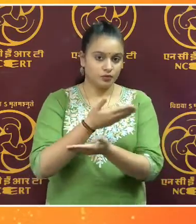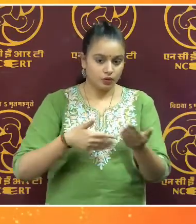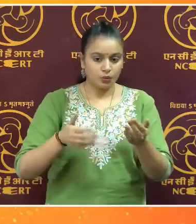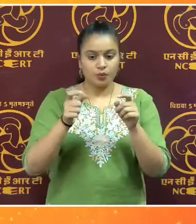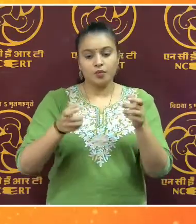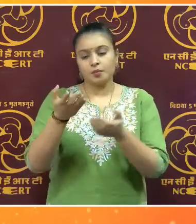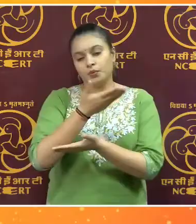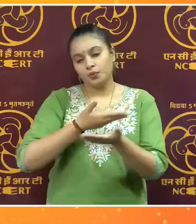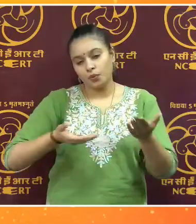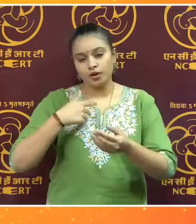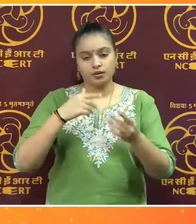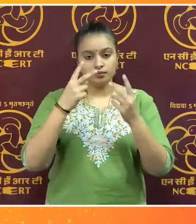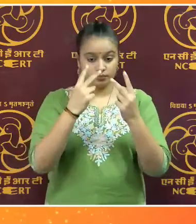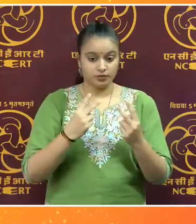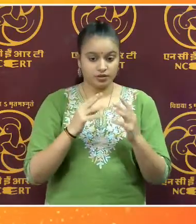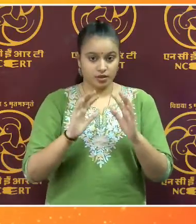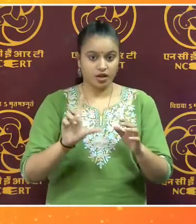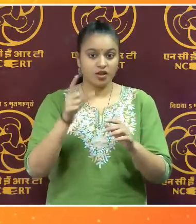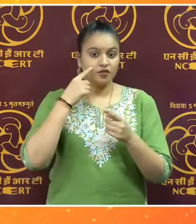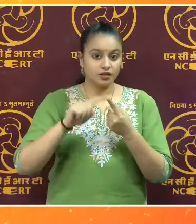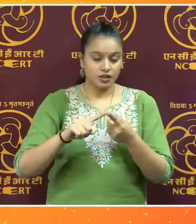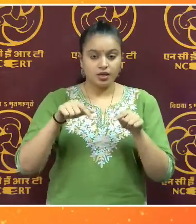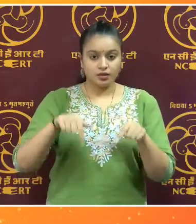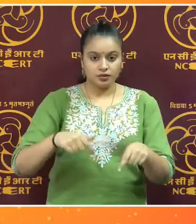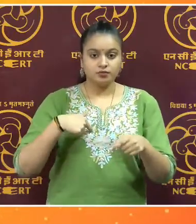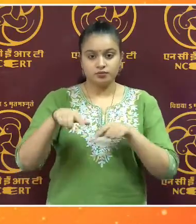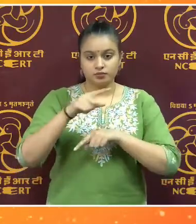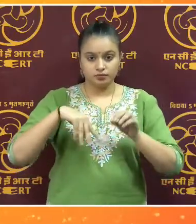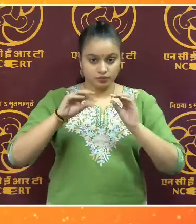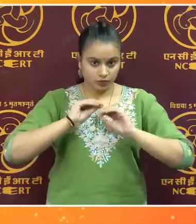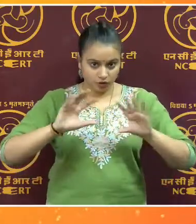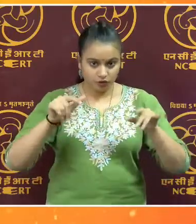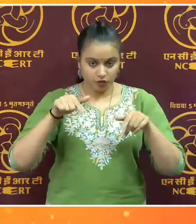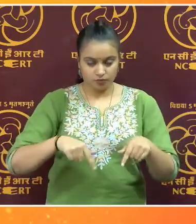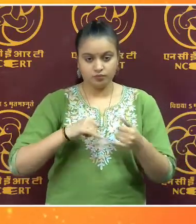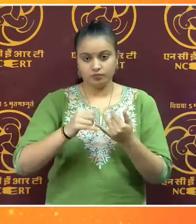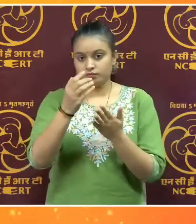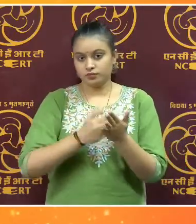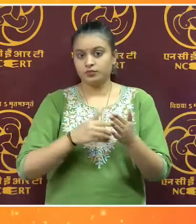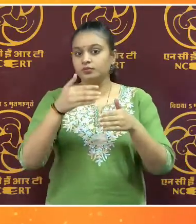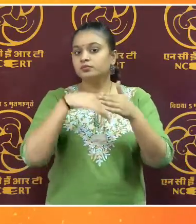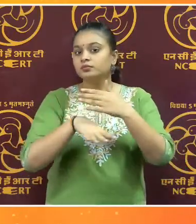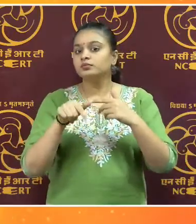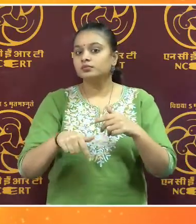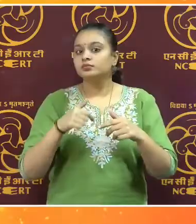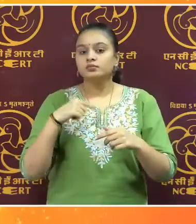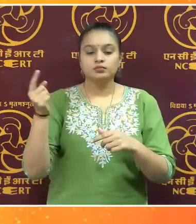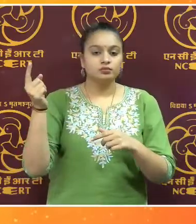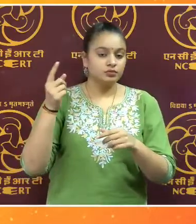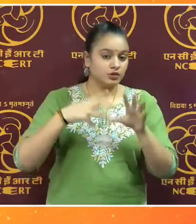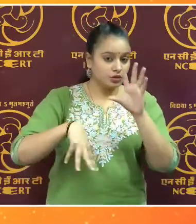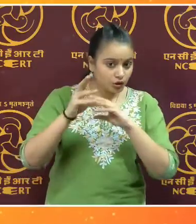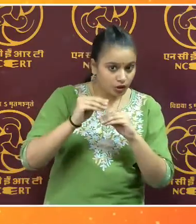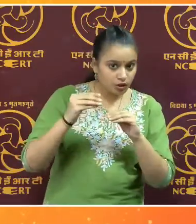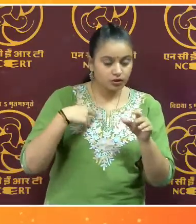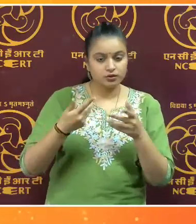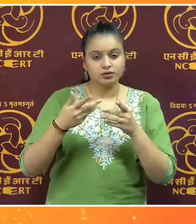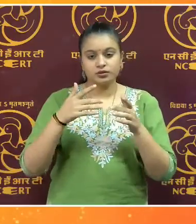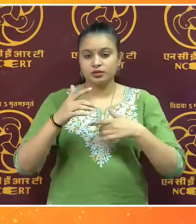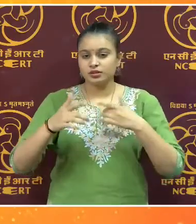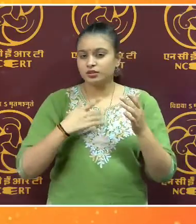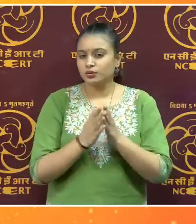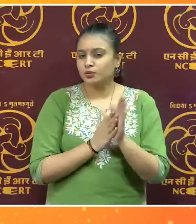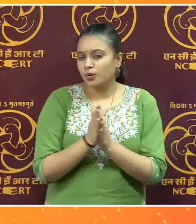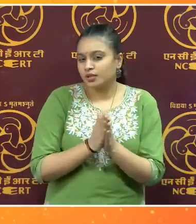learners and everyone who are watching us live on this session, let me tell you that today in this session we will be hearing and learning an interesting